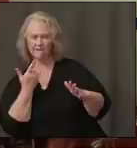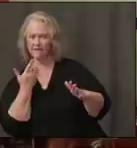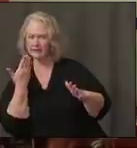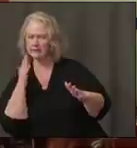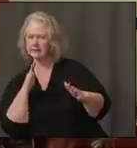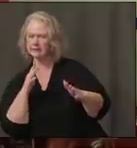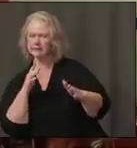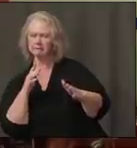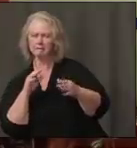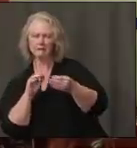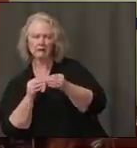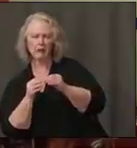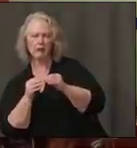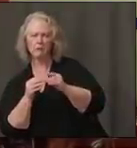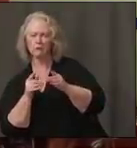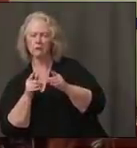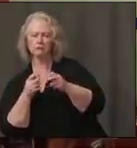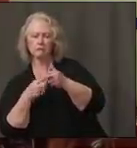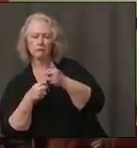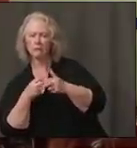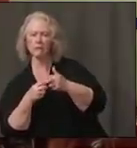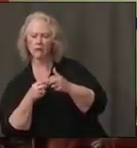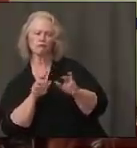outbreak has gotten so severe.